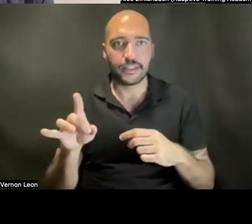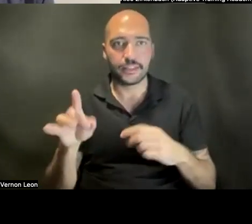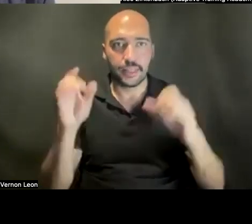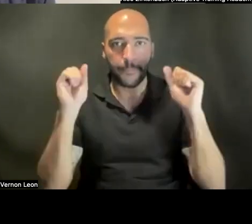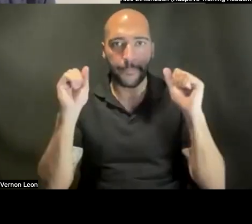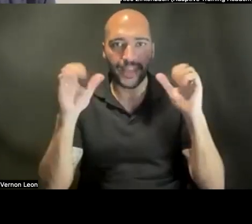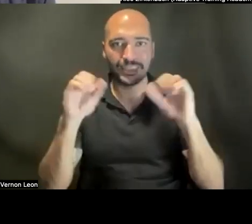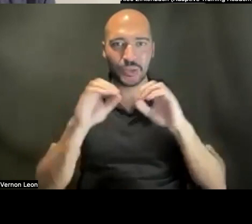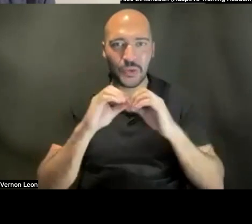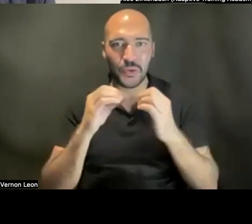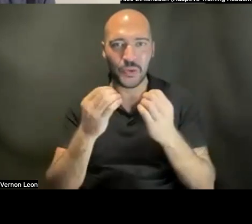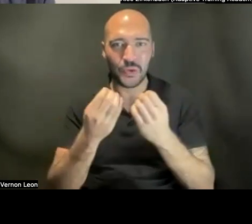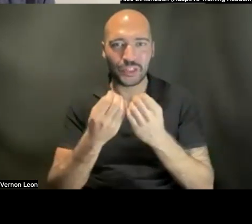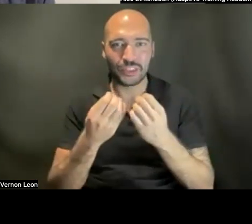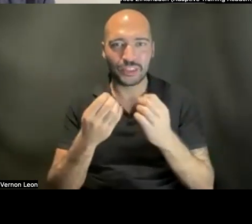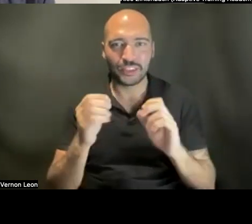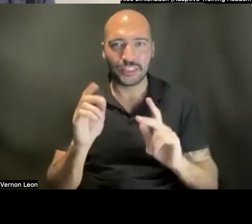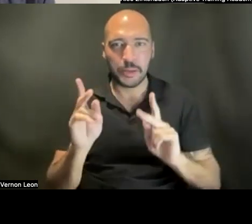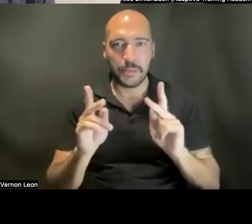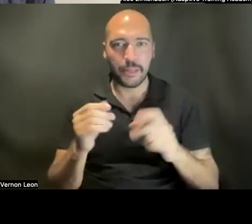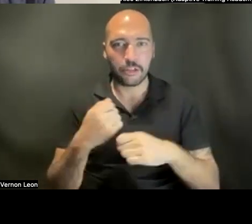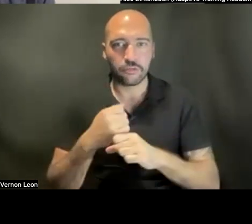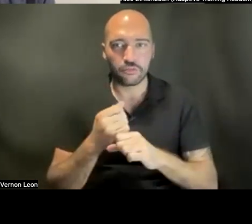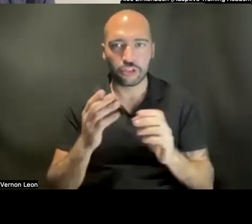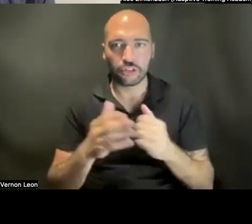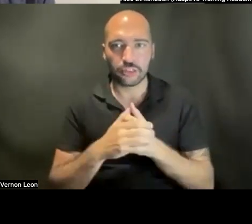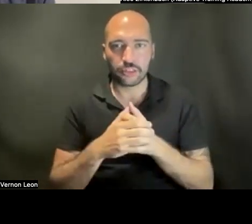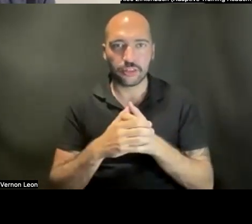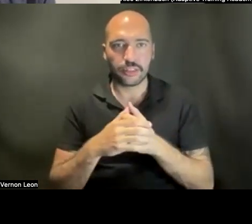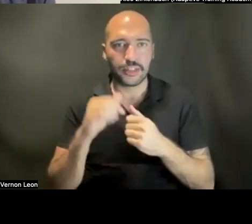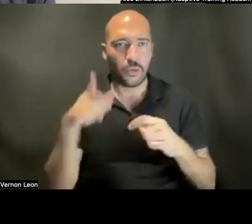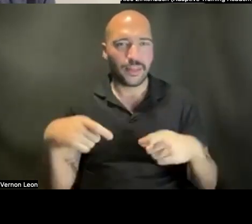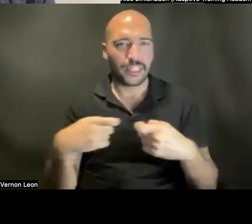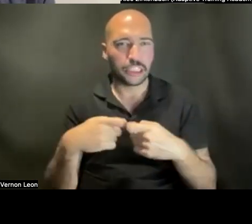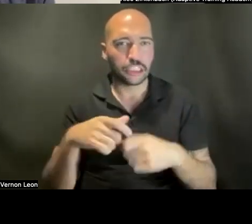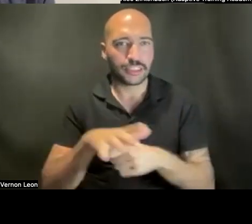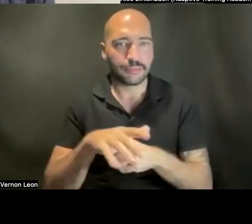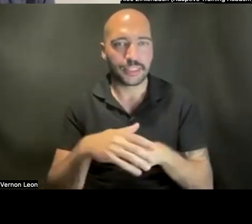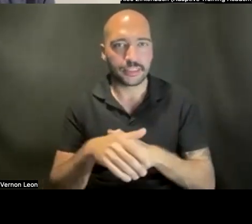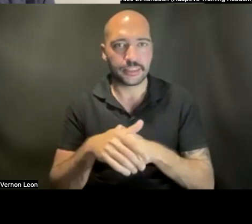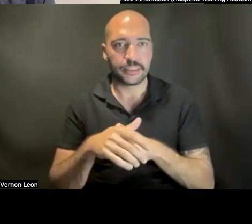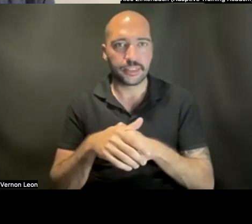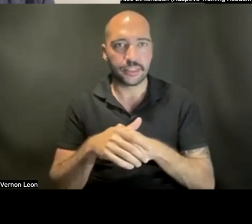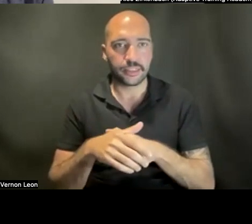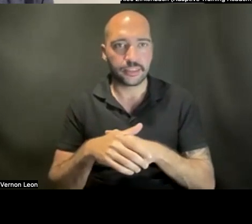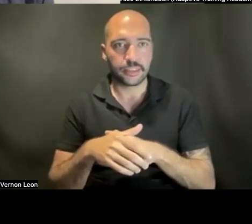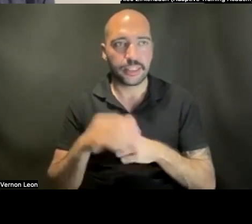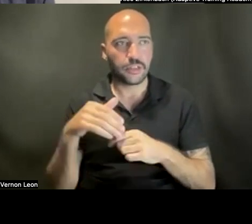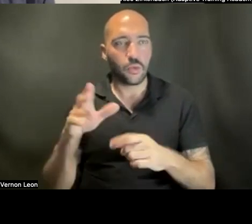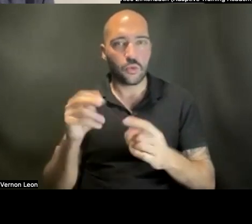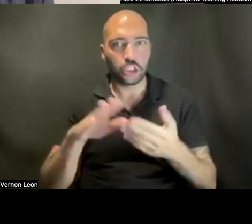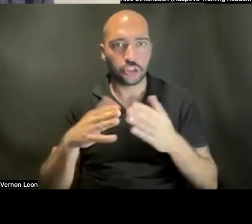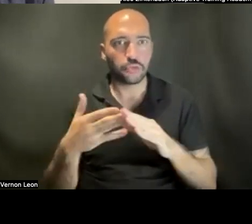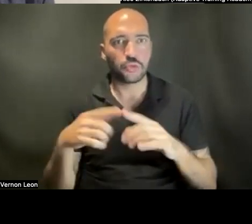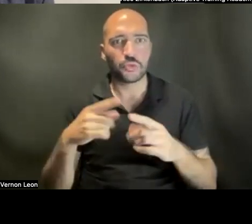amazing organizations, people, and creators, not only in the digital space, but in your own local communities, to